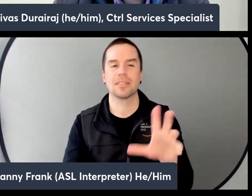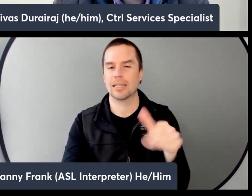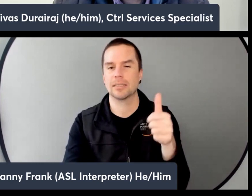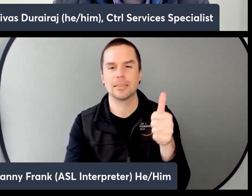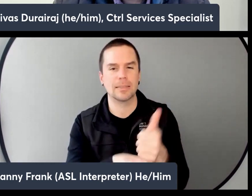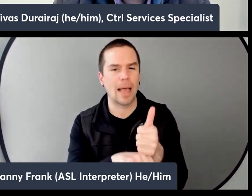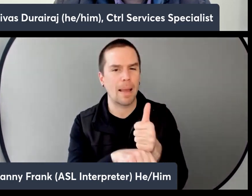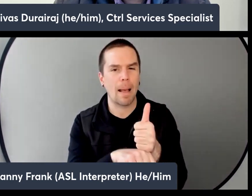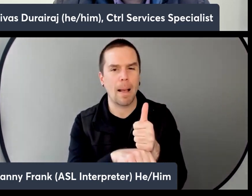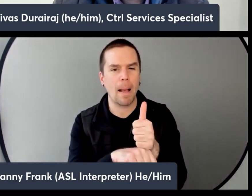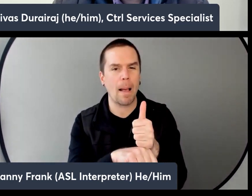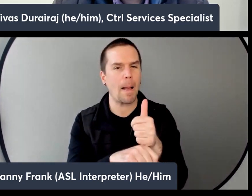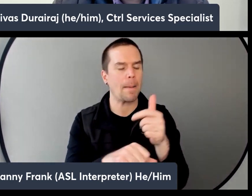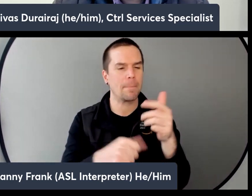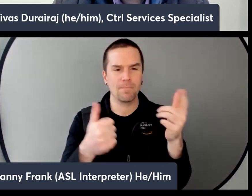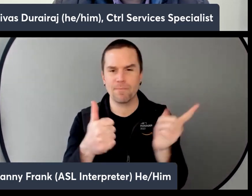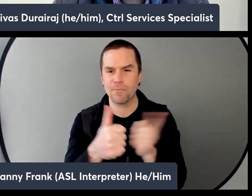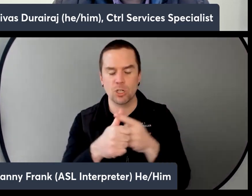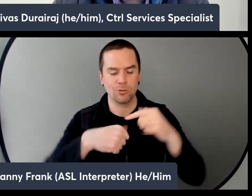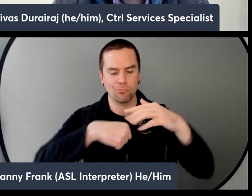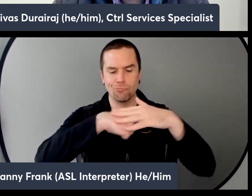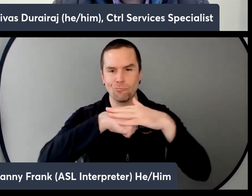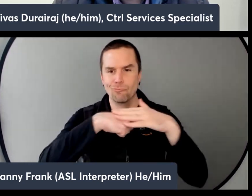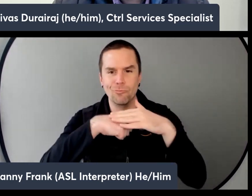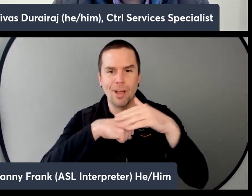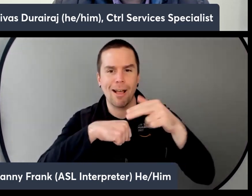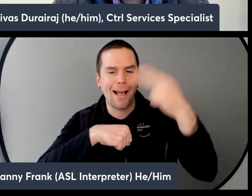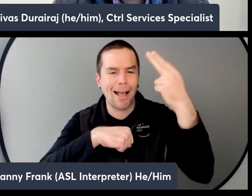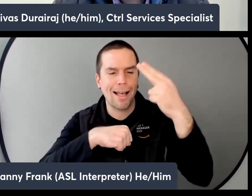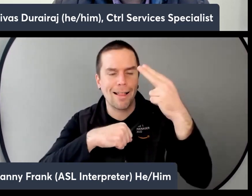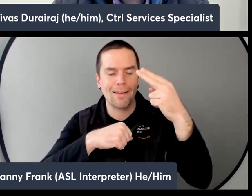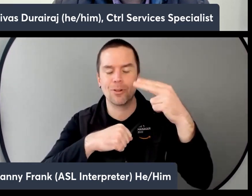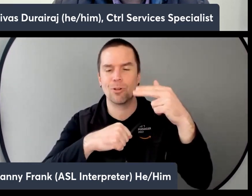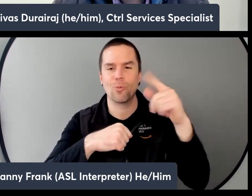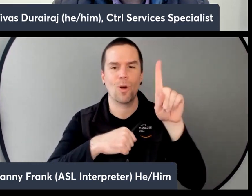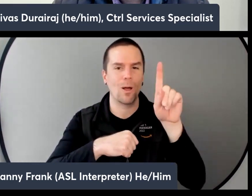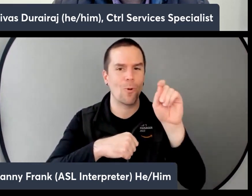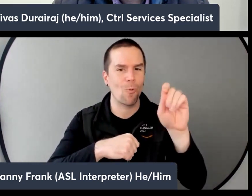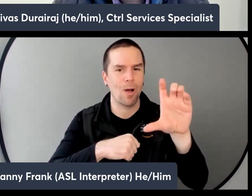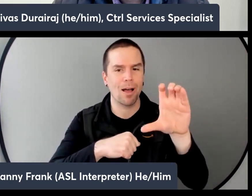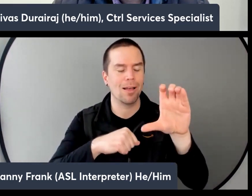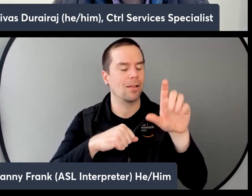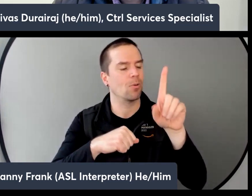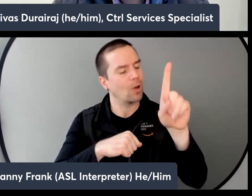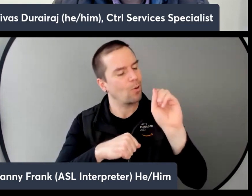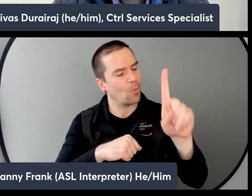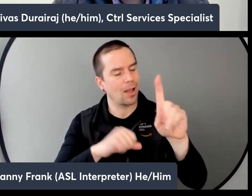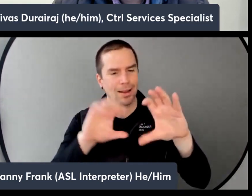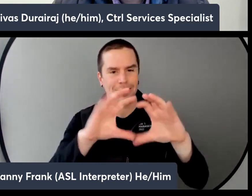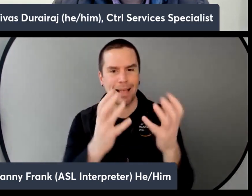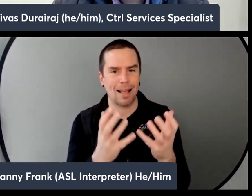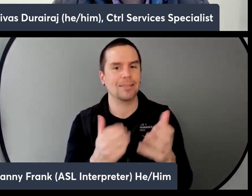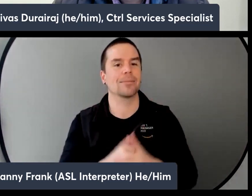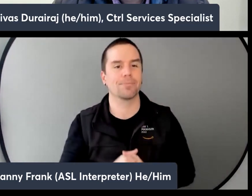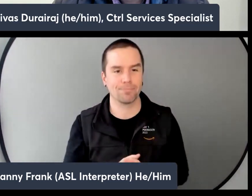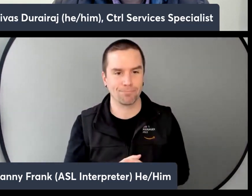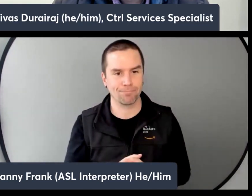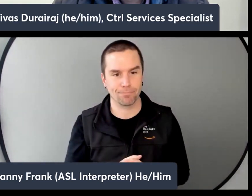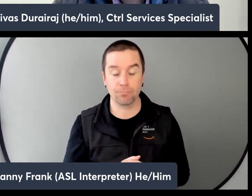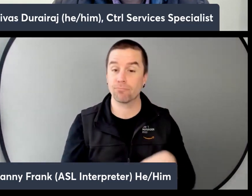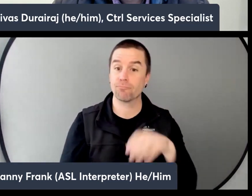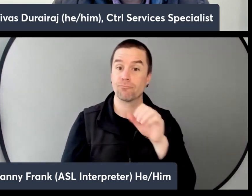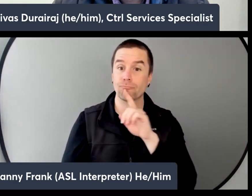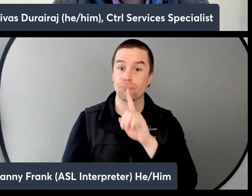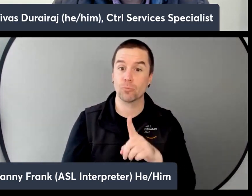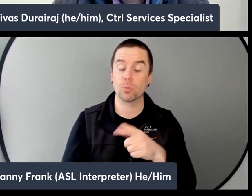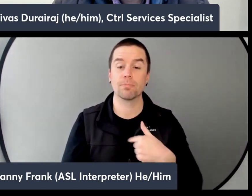Exactly what it is. What's the 101? What would you tell someone who's never heard of AWS app config before? Yeah, so I